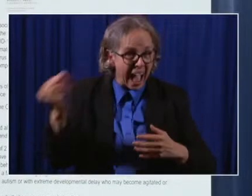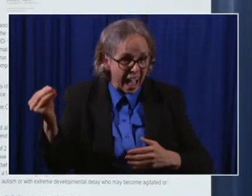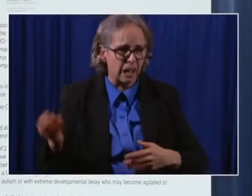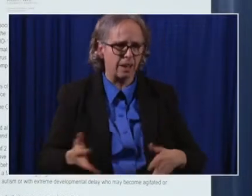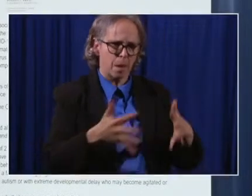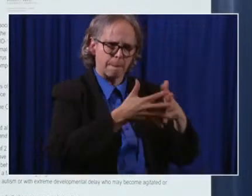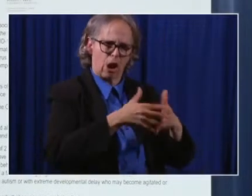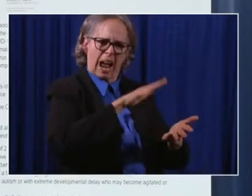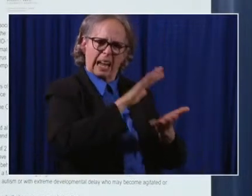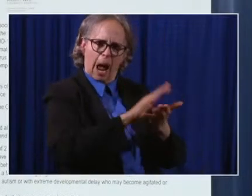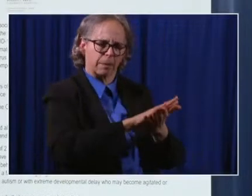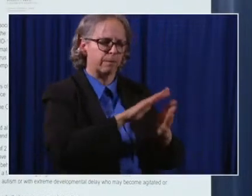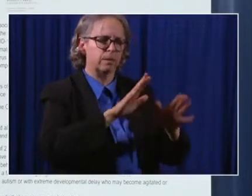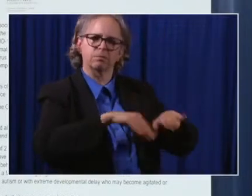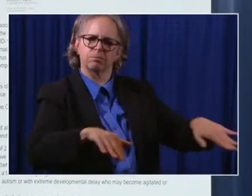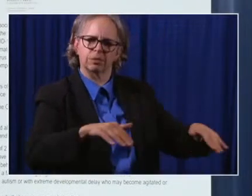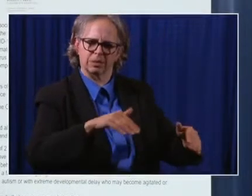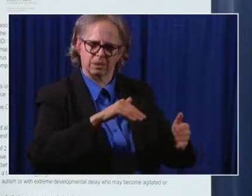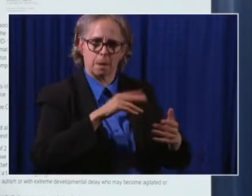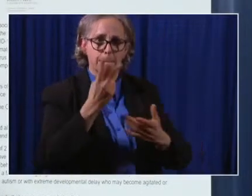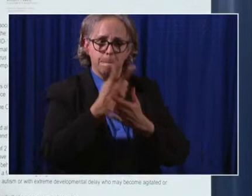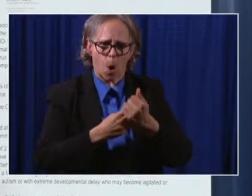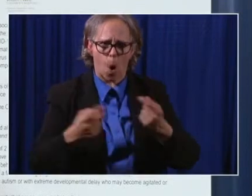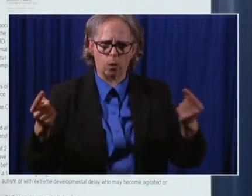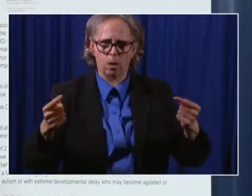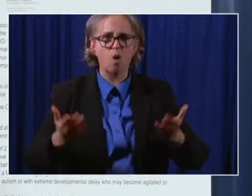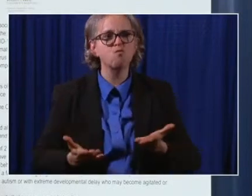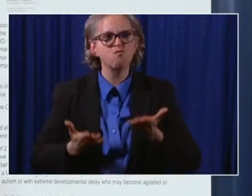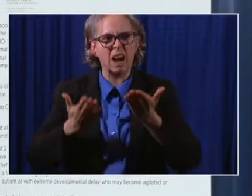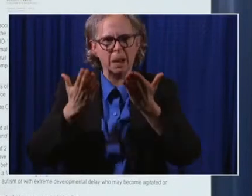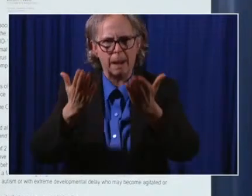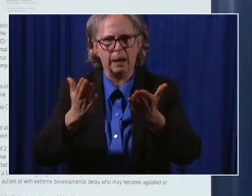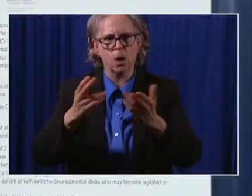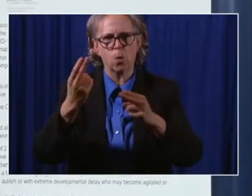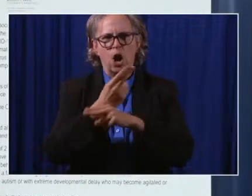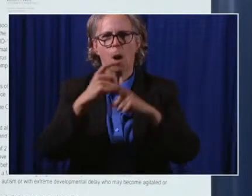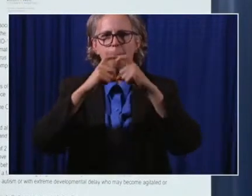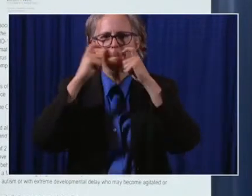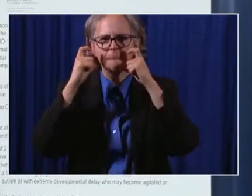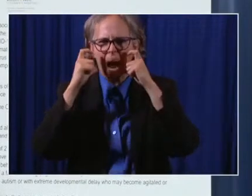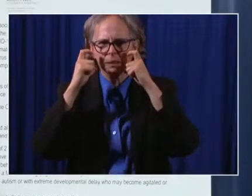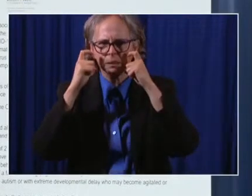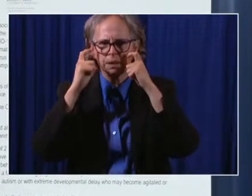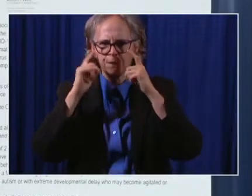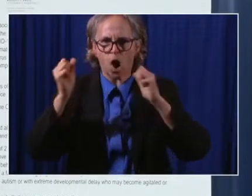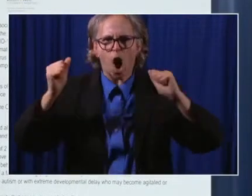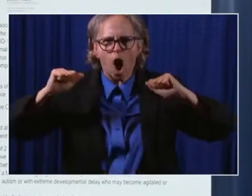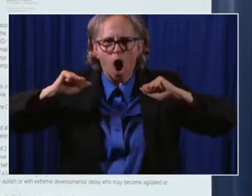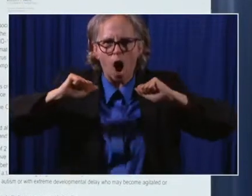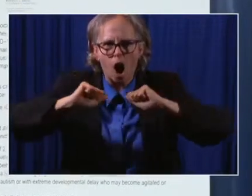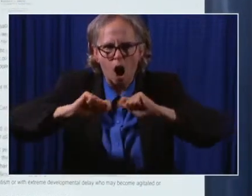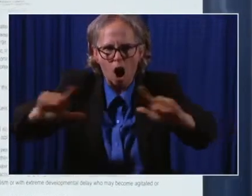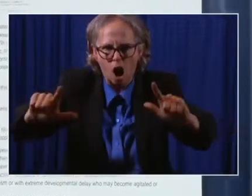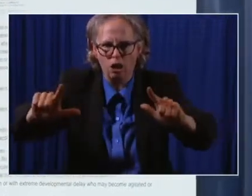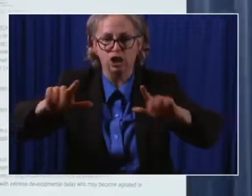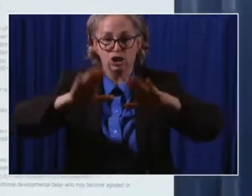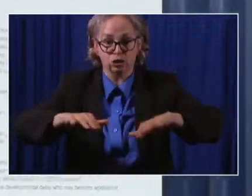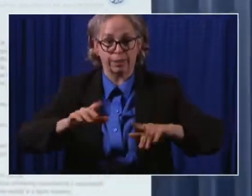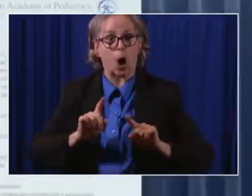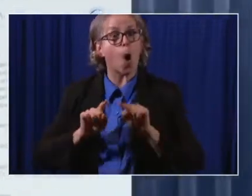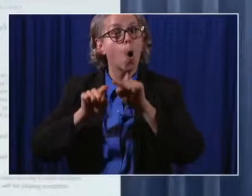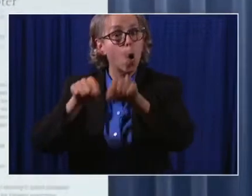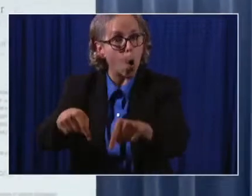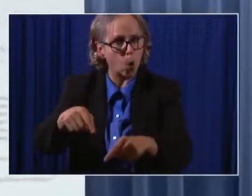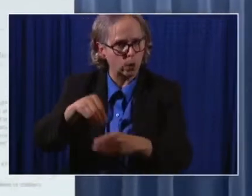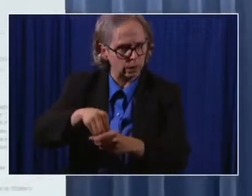recommend masks for all children returning to school. And here is a portion of the letter they wrote in support of the mask. And this is actually the